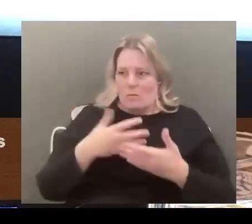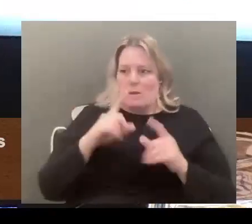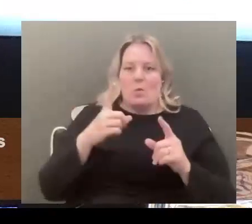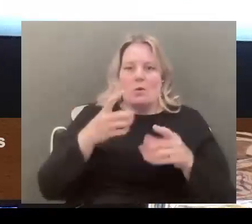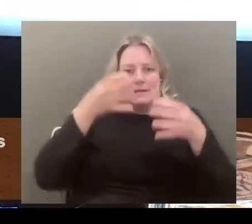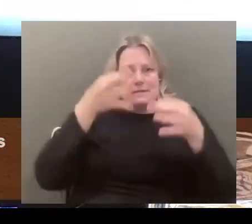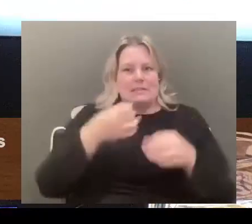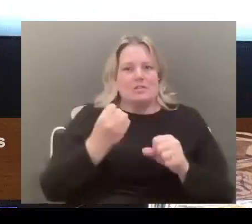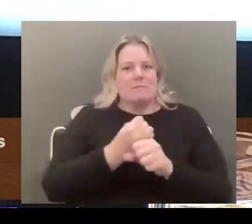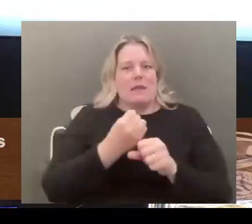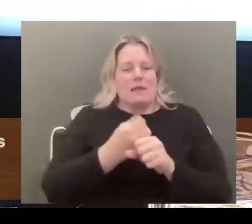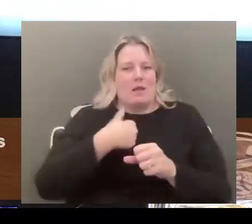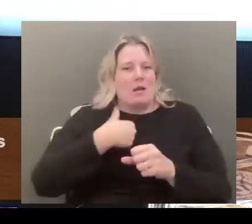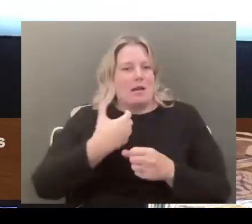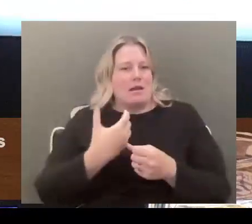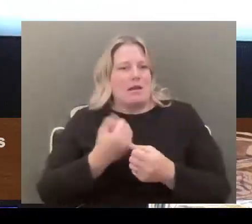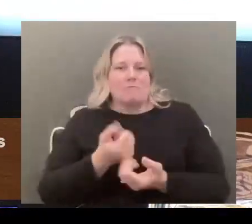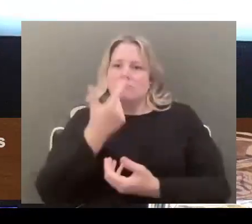hold,